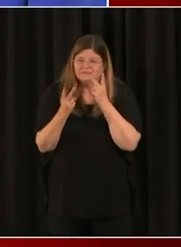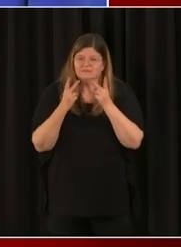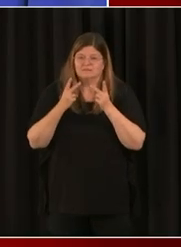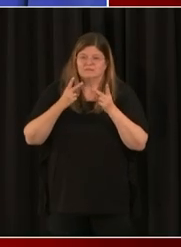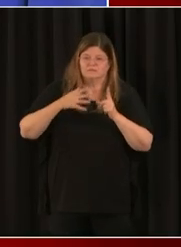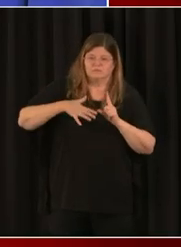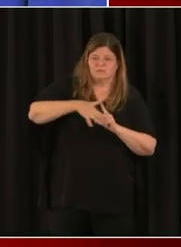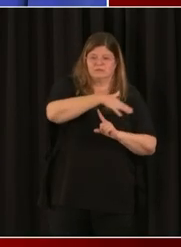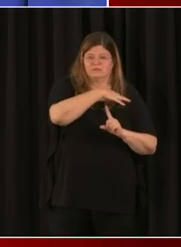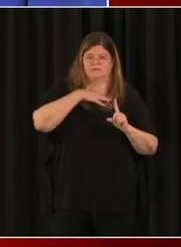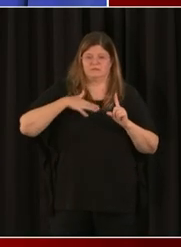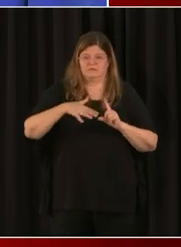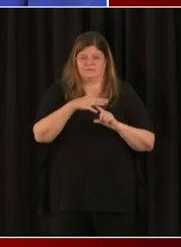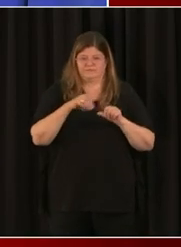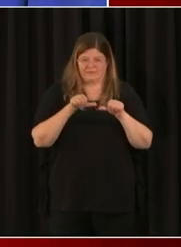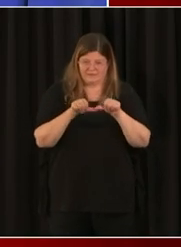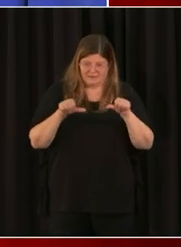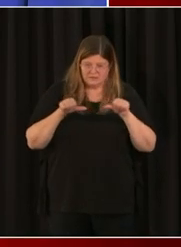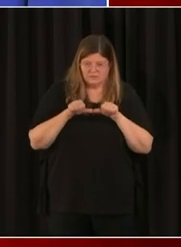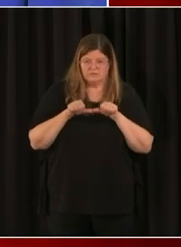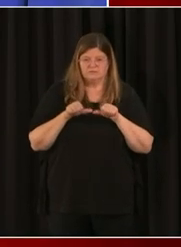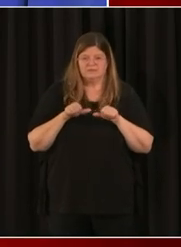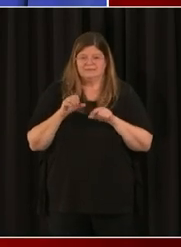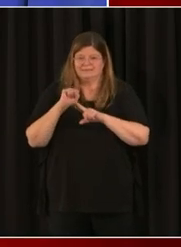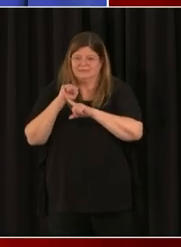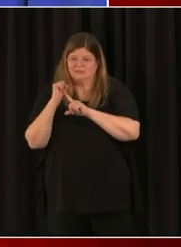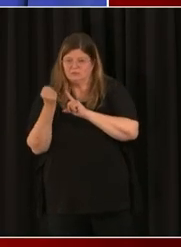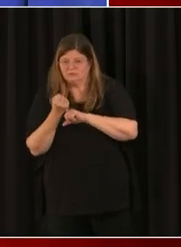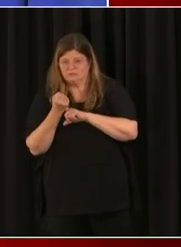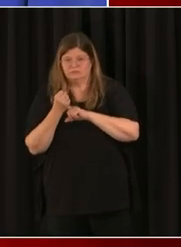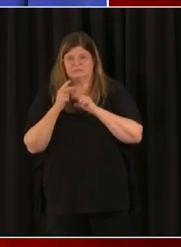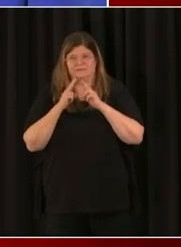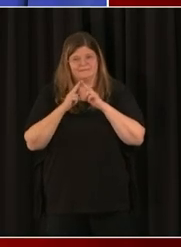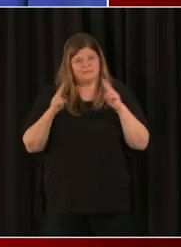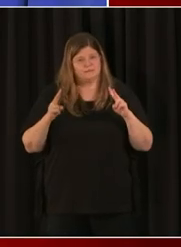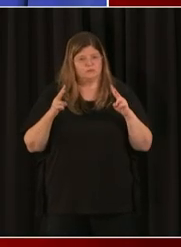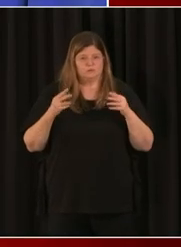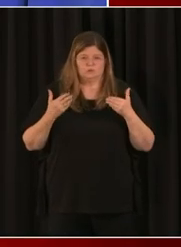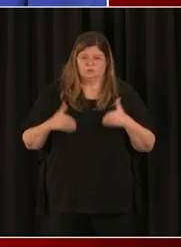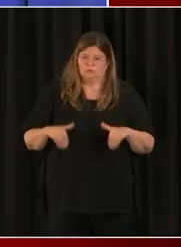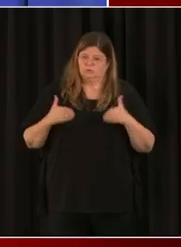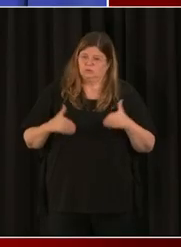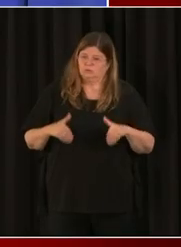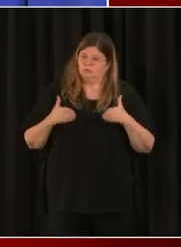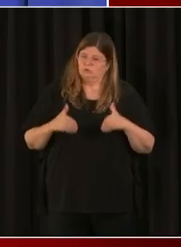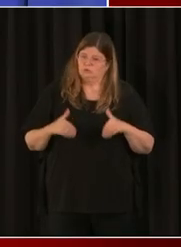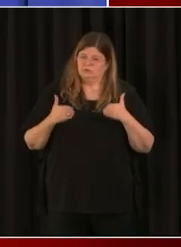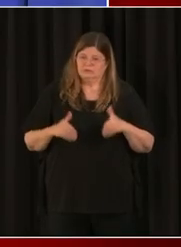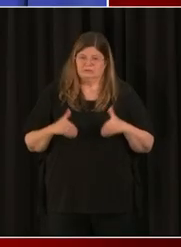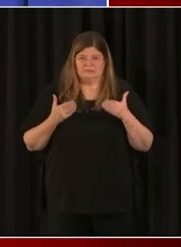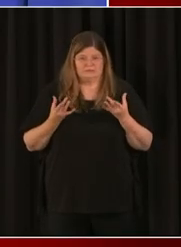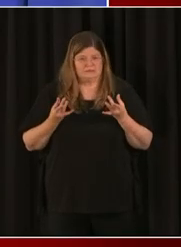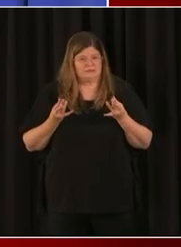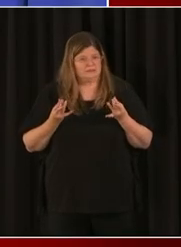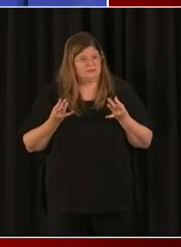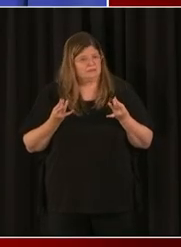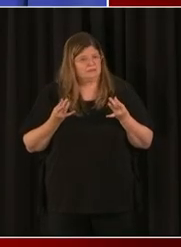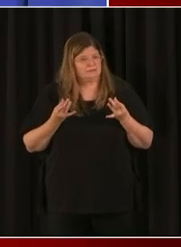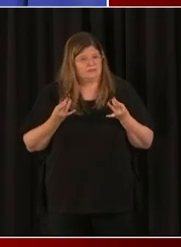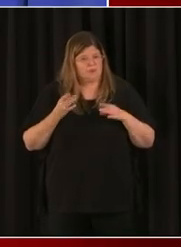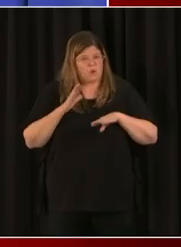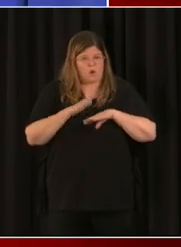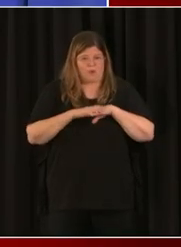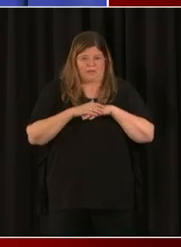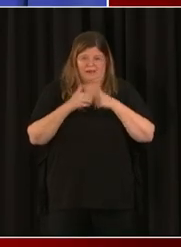around the churches in the area. Obviously, these situations are very fluid when on game day when things